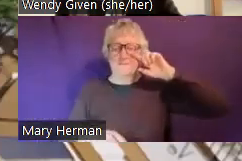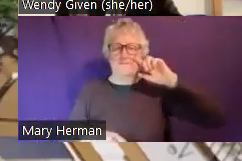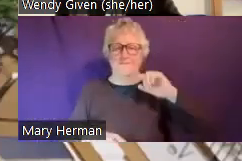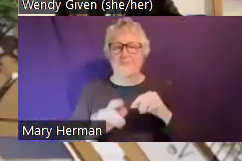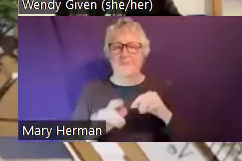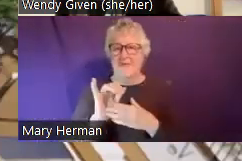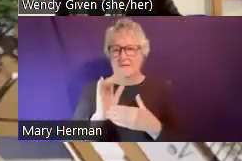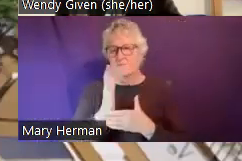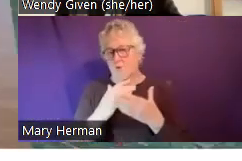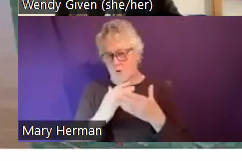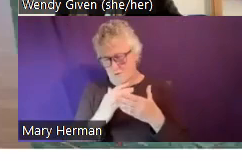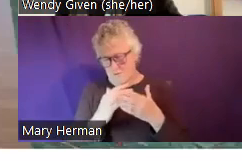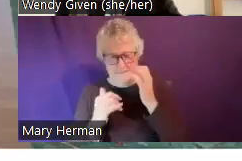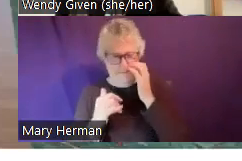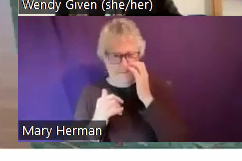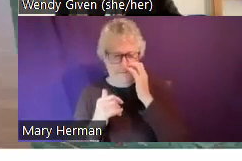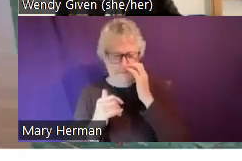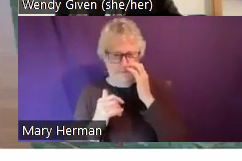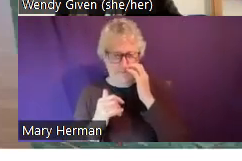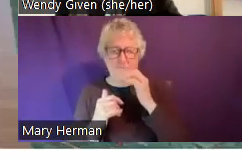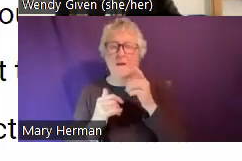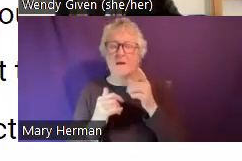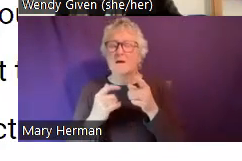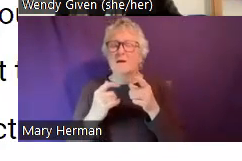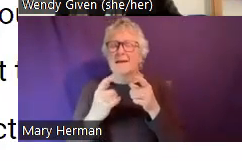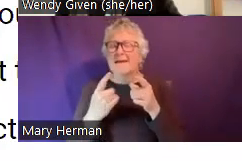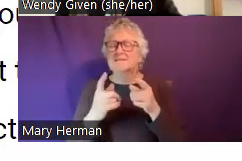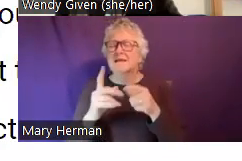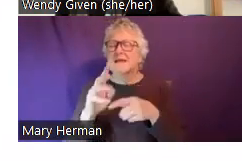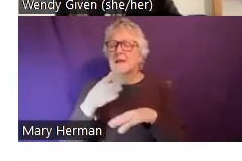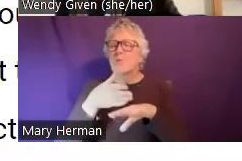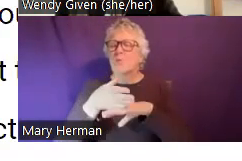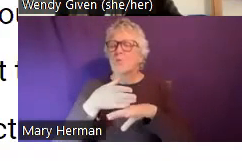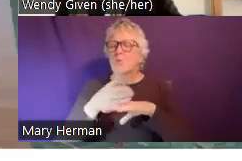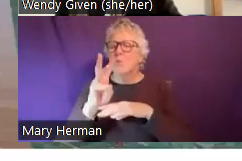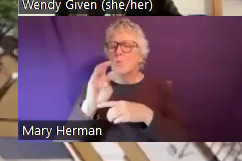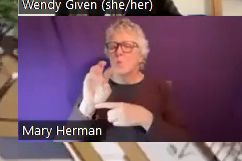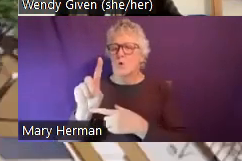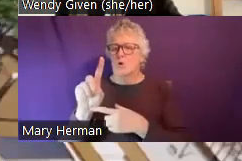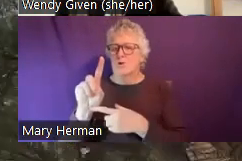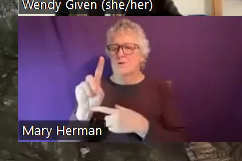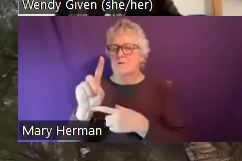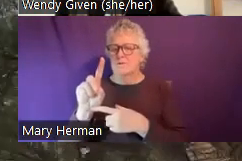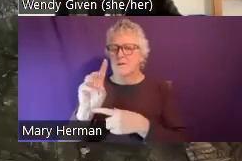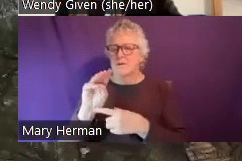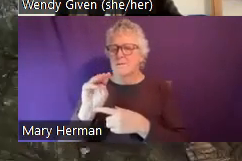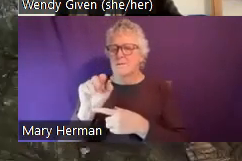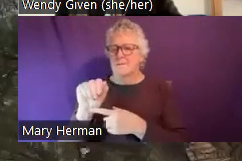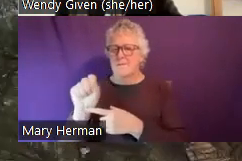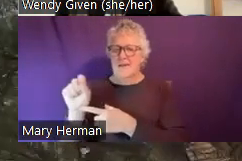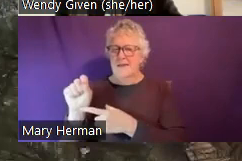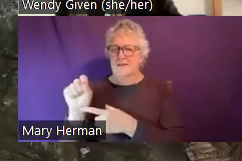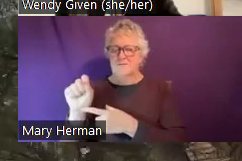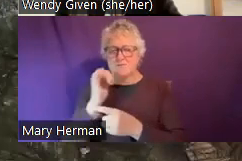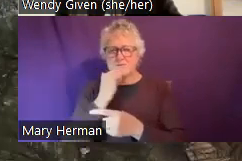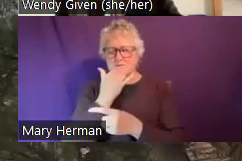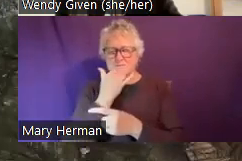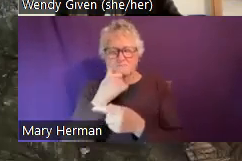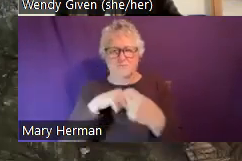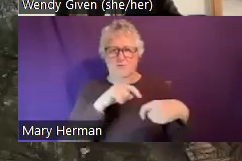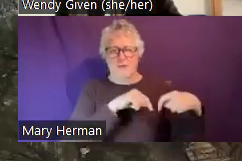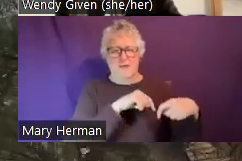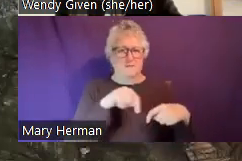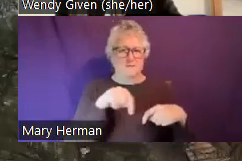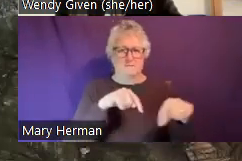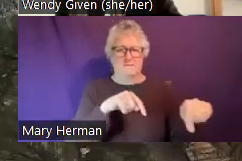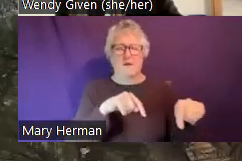of that. It's a wood mass ceiling, and oops, back the wrong way. Which maybe